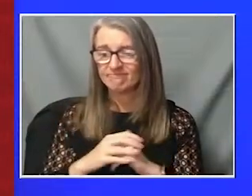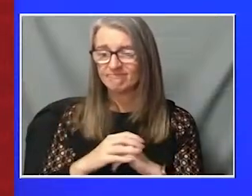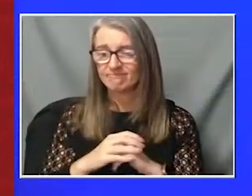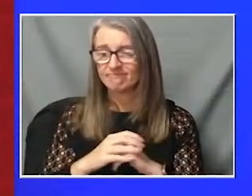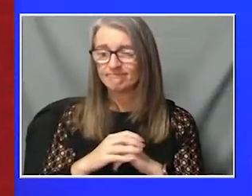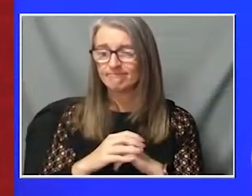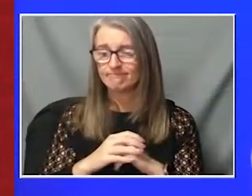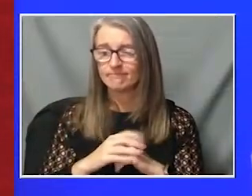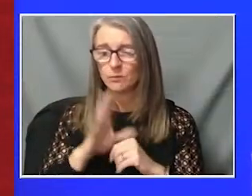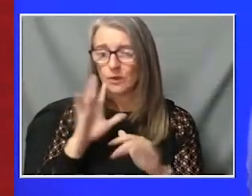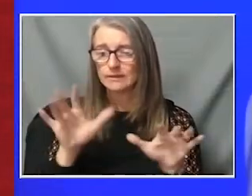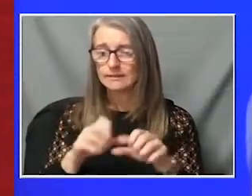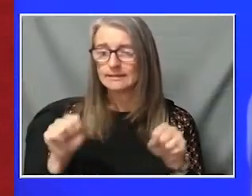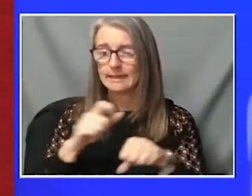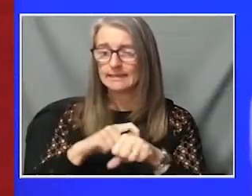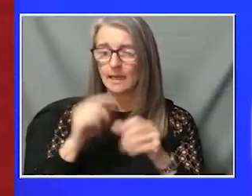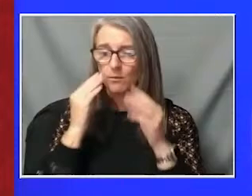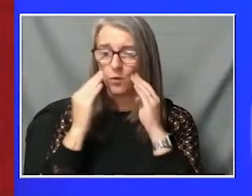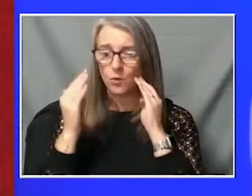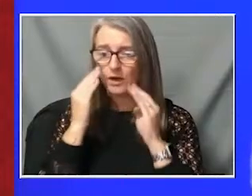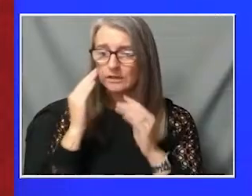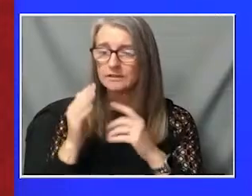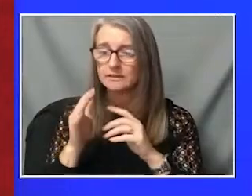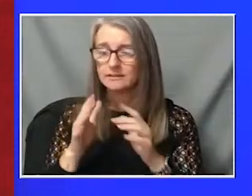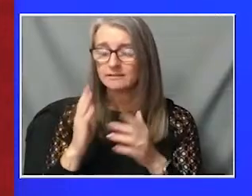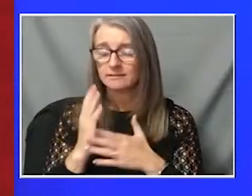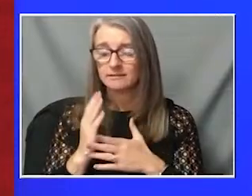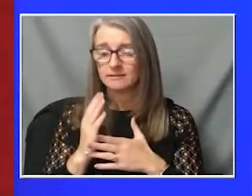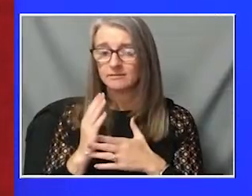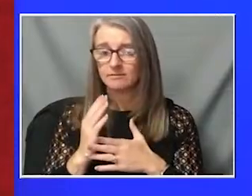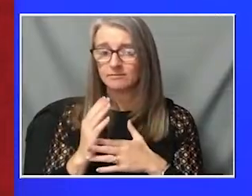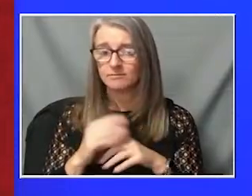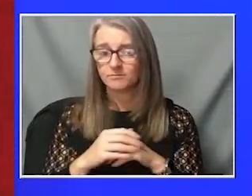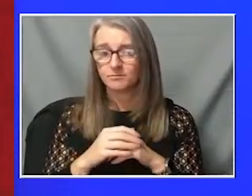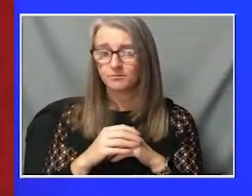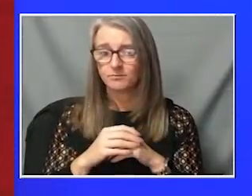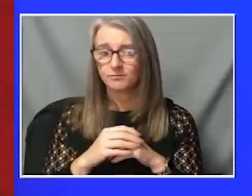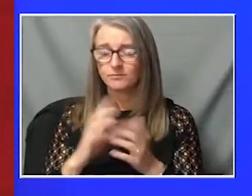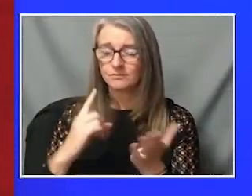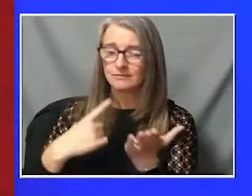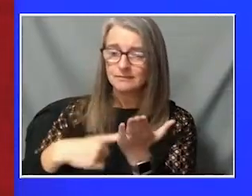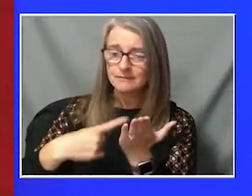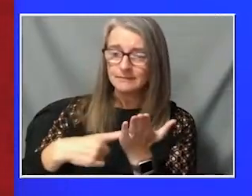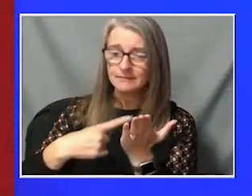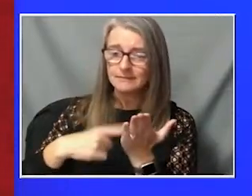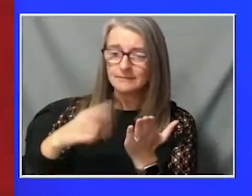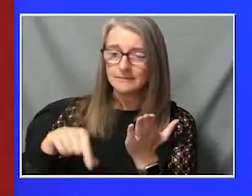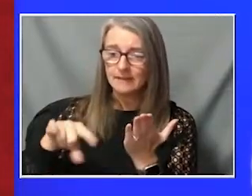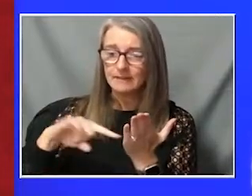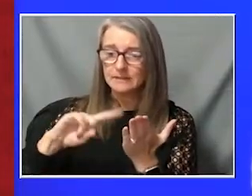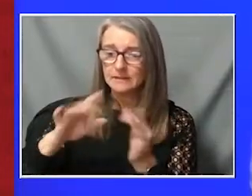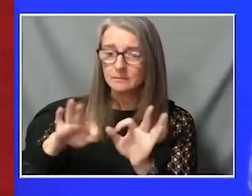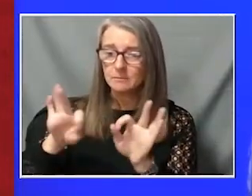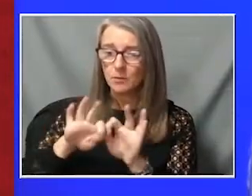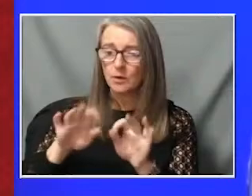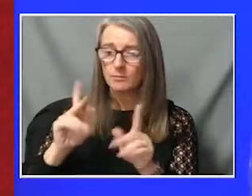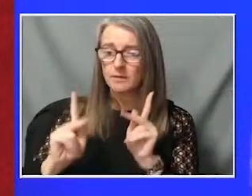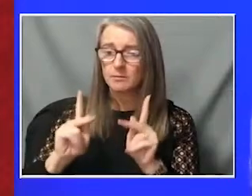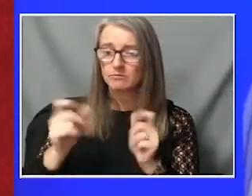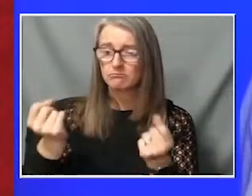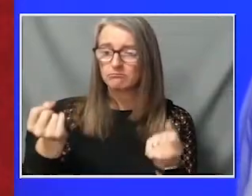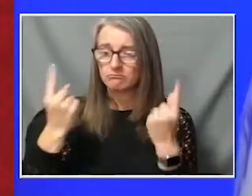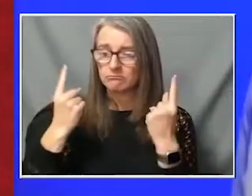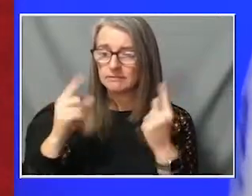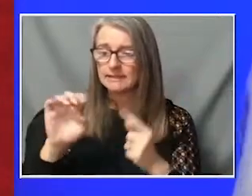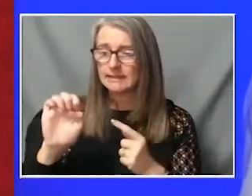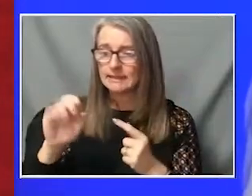take time. The awareness piece, having discussions like this should be important, and people can understand. The